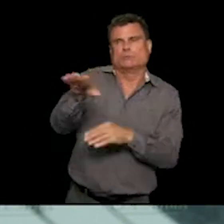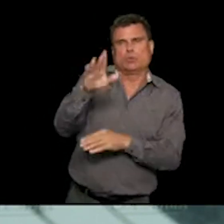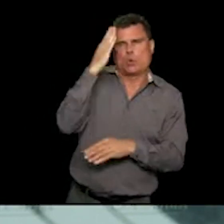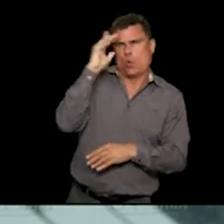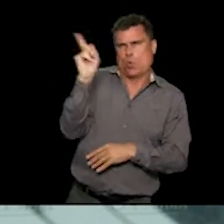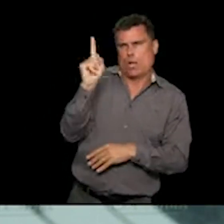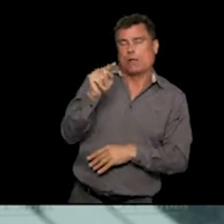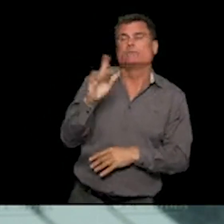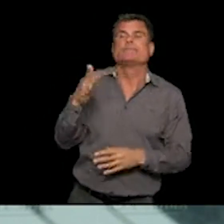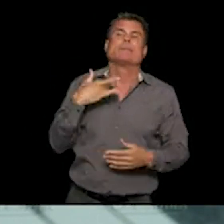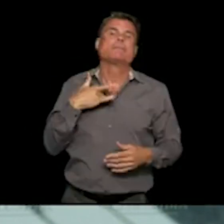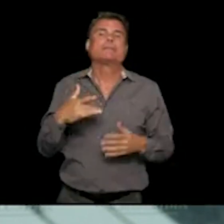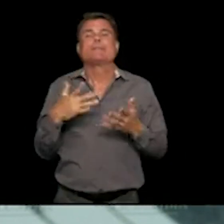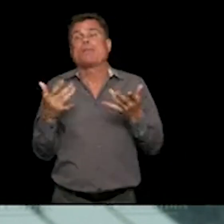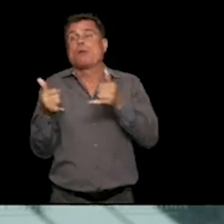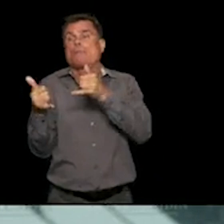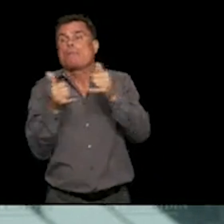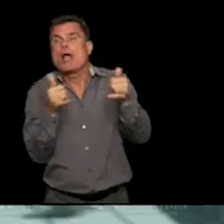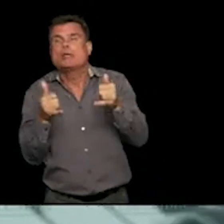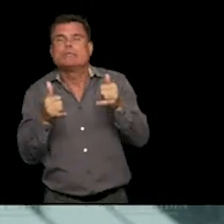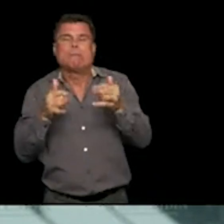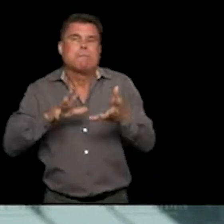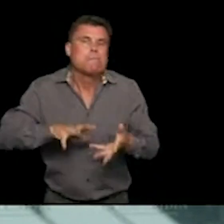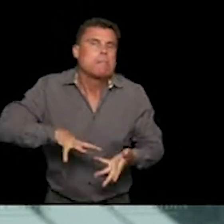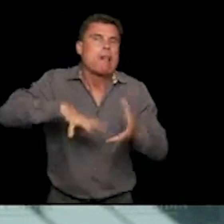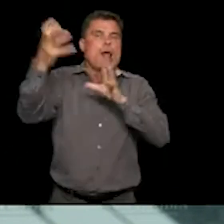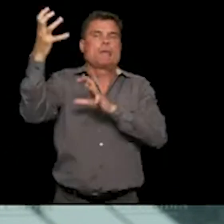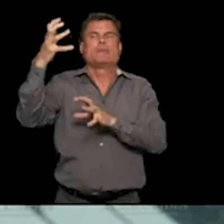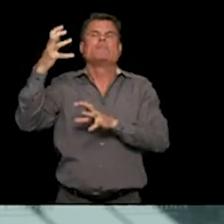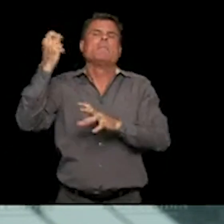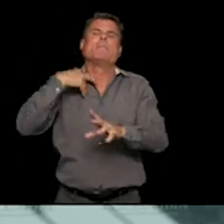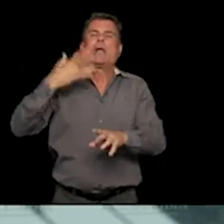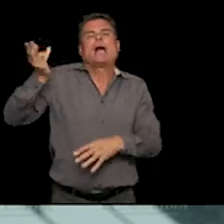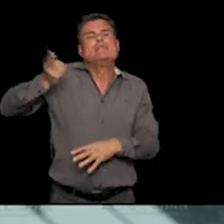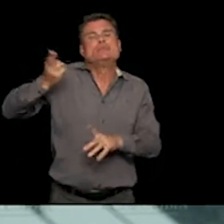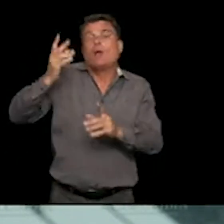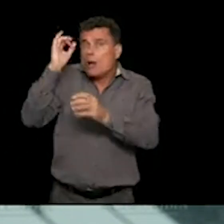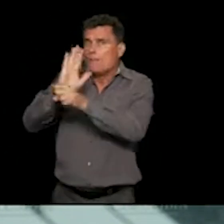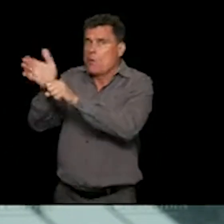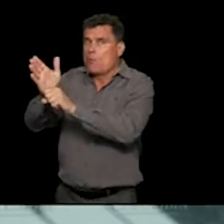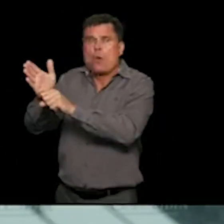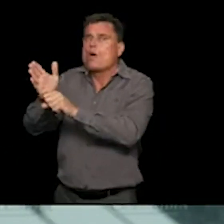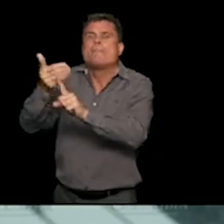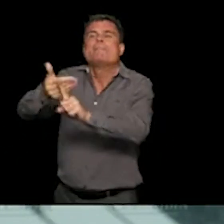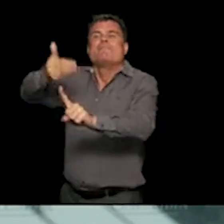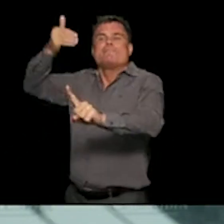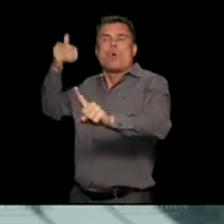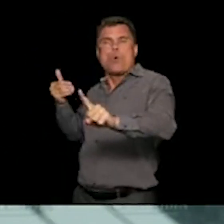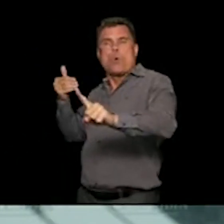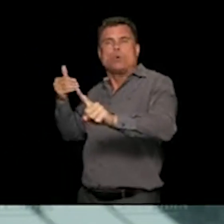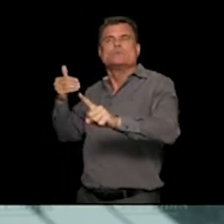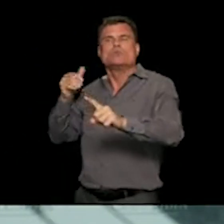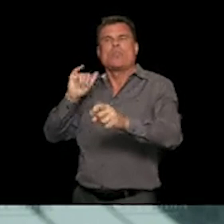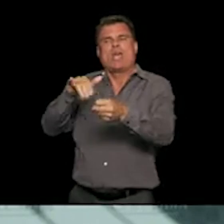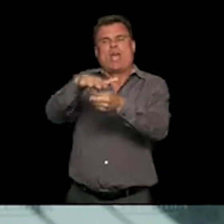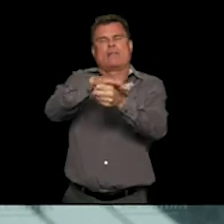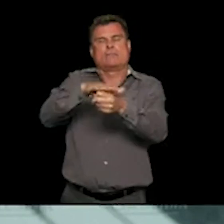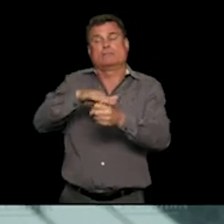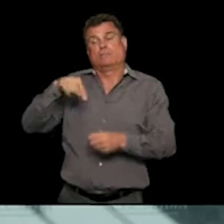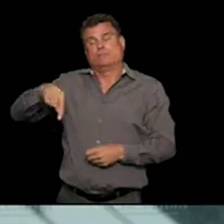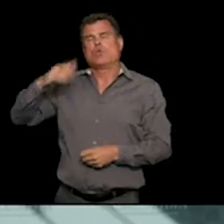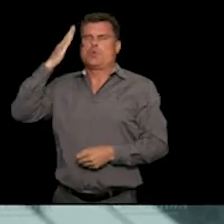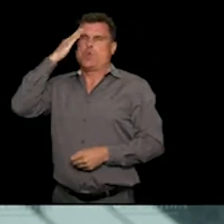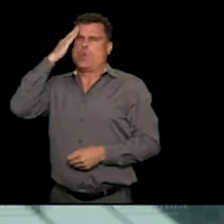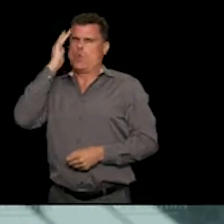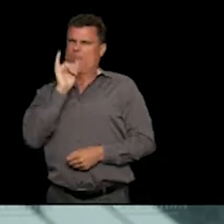an unruly house party, for example. And so they have the ability to go to give a ticket to the owner